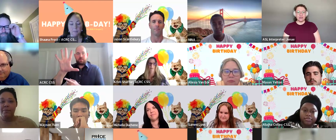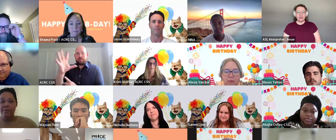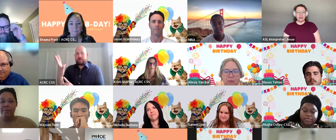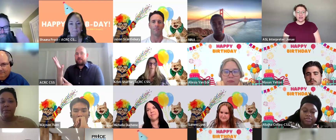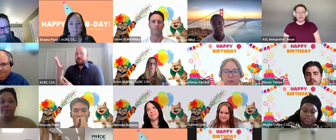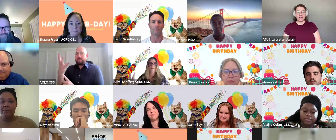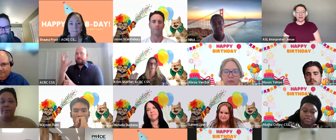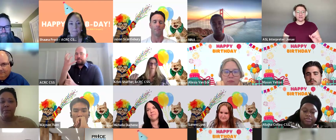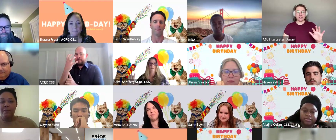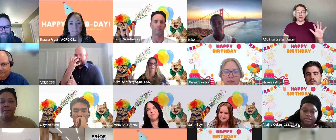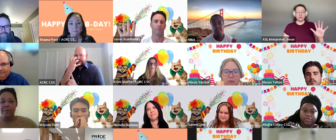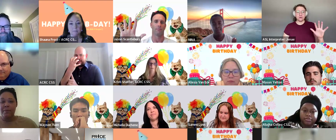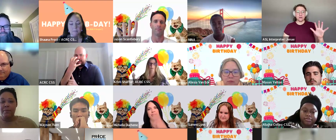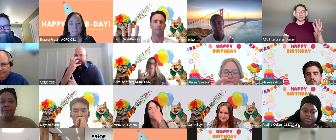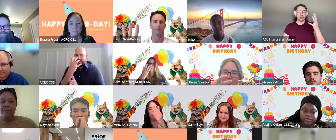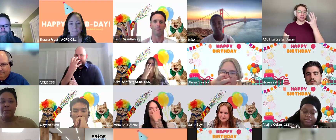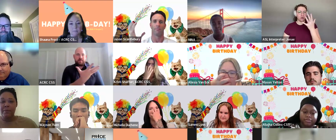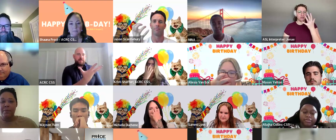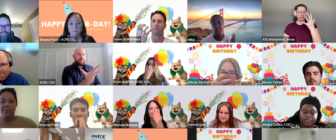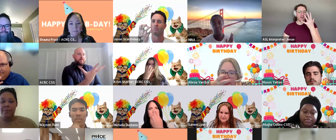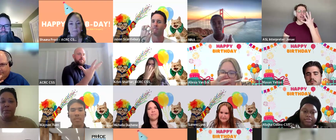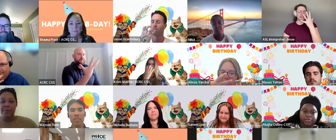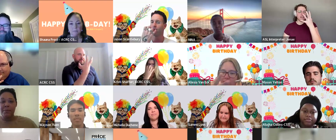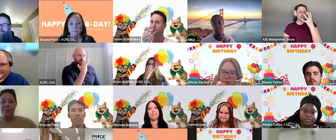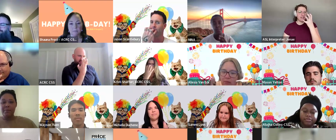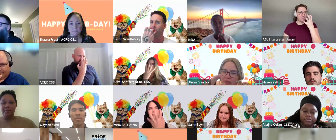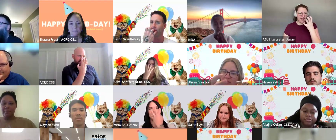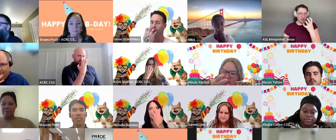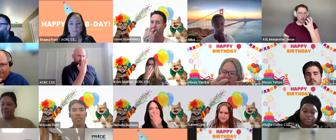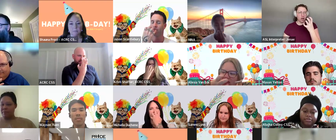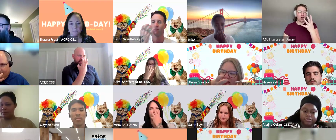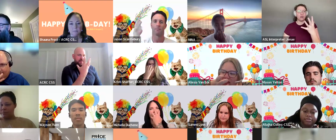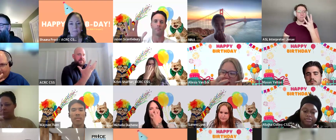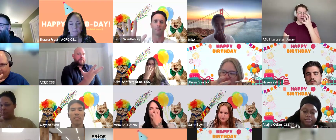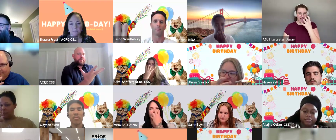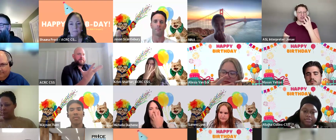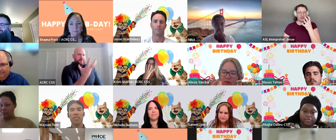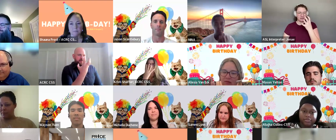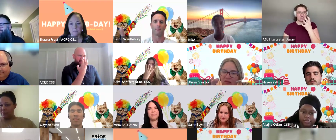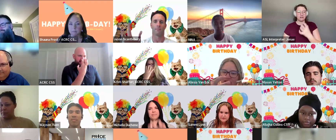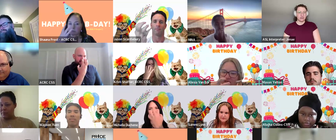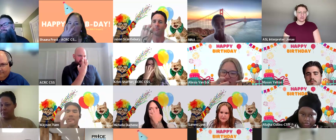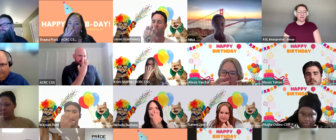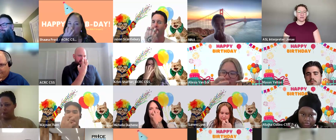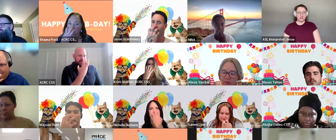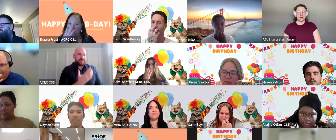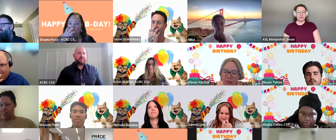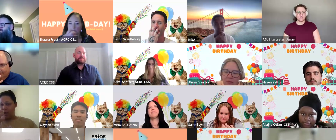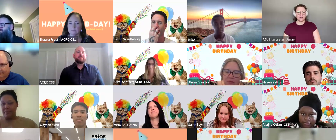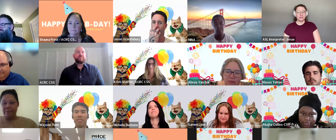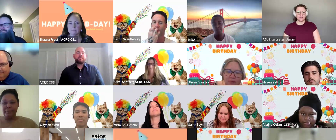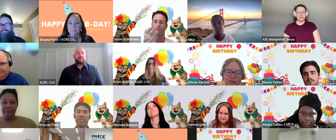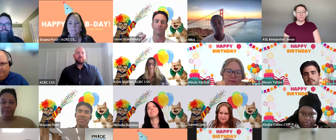Mad is going to turn towards your face and that claw, mad.